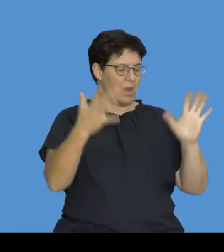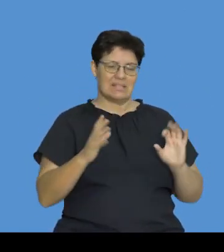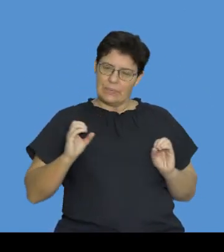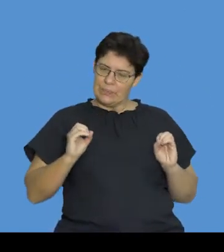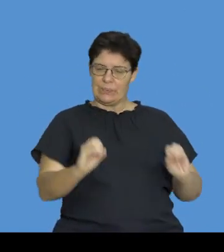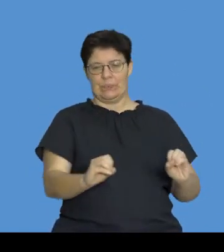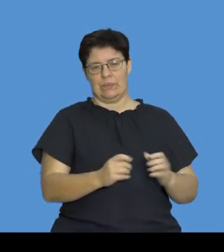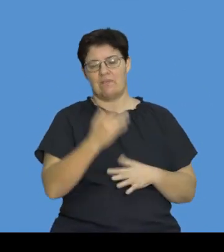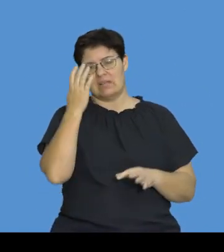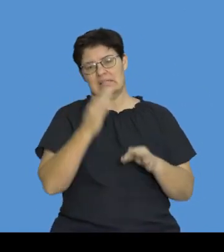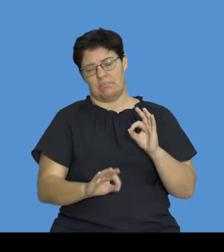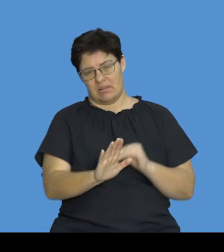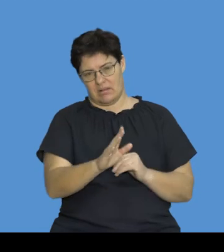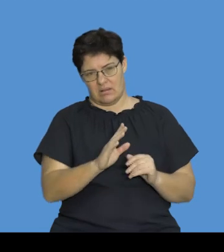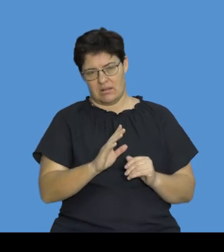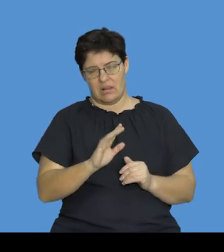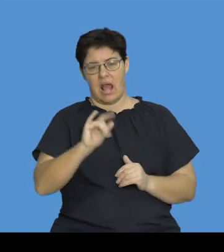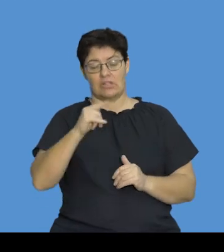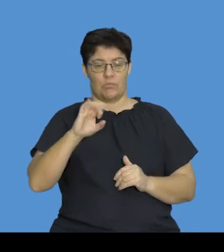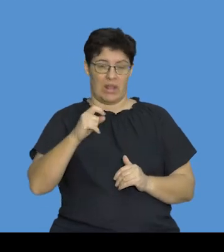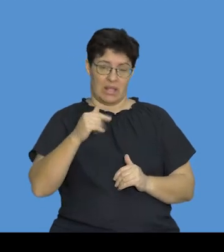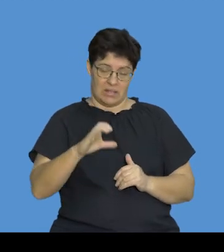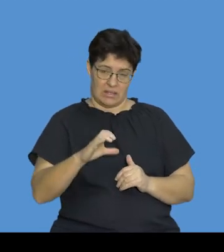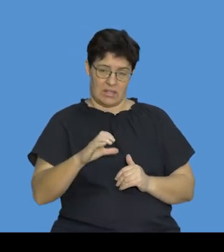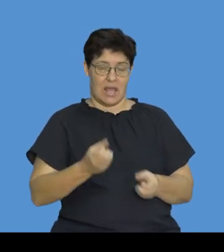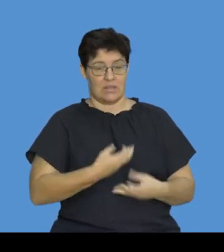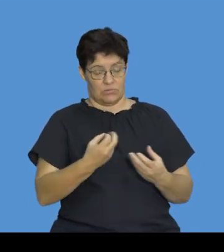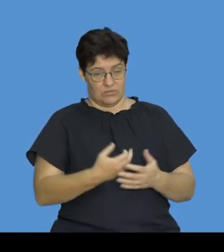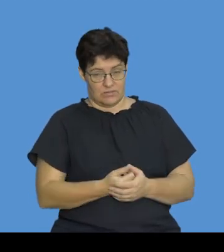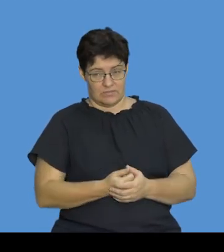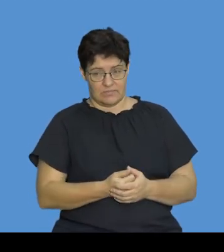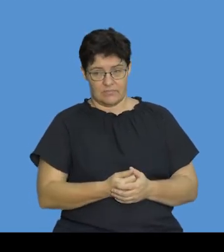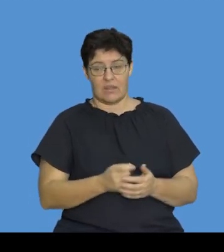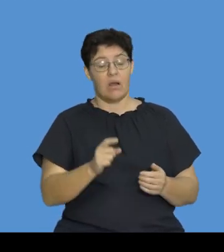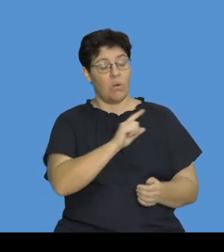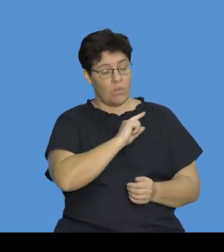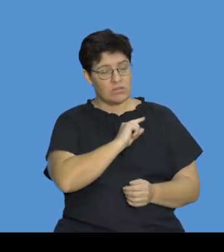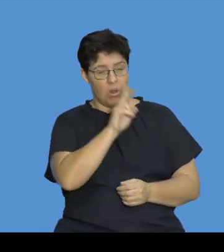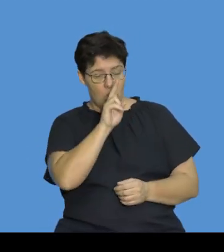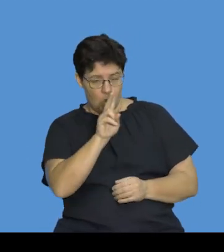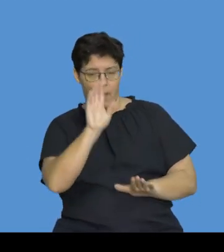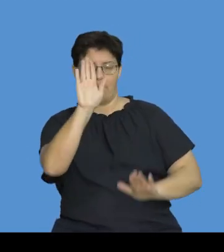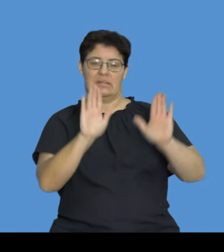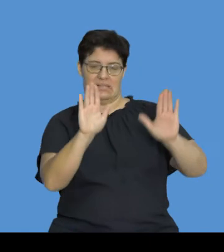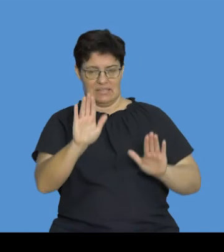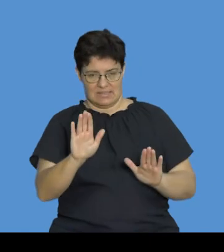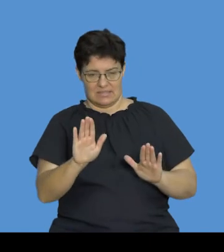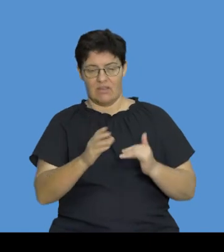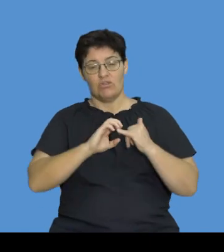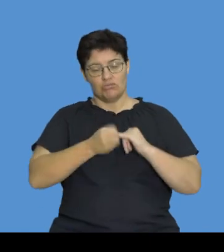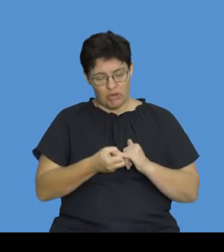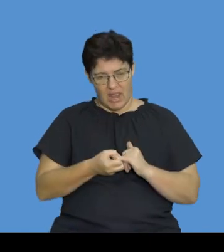you are simplifying algebraic expressions. Then lastly, always look for patterns when trying to